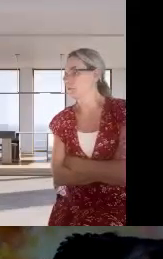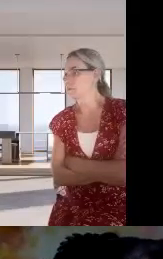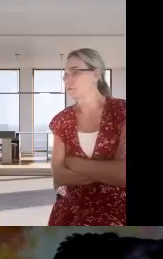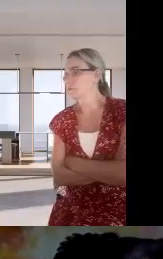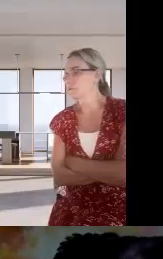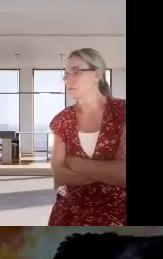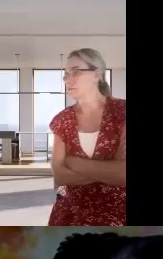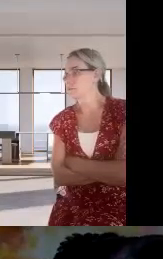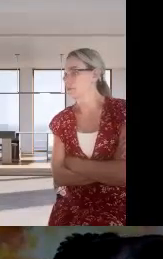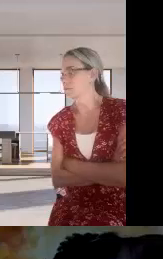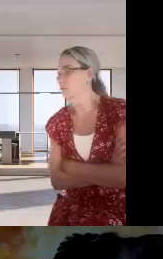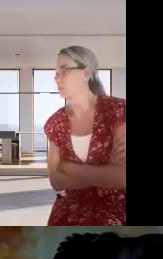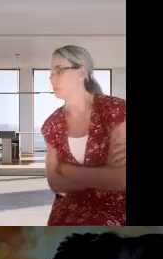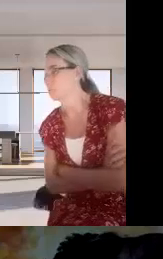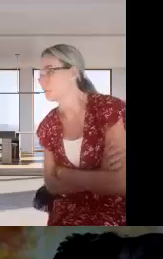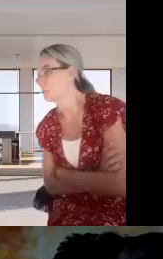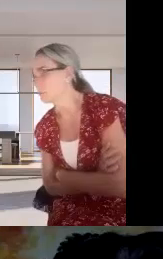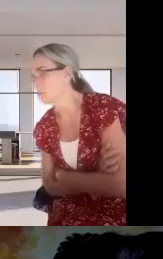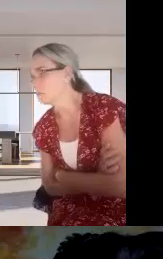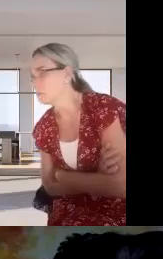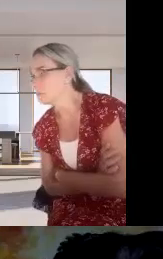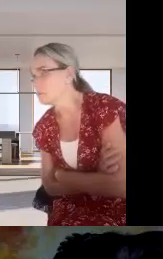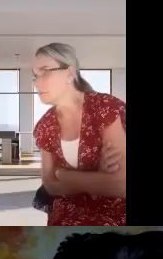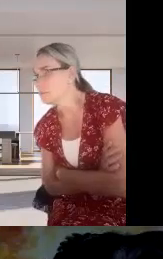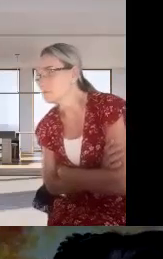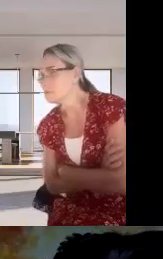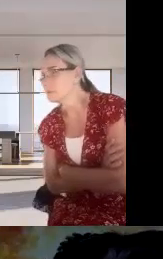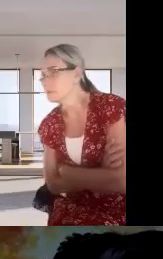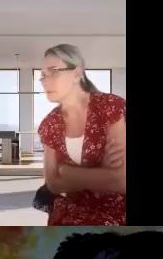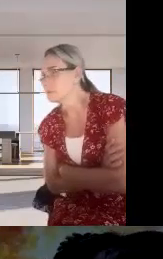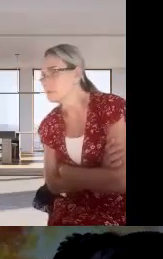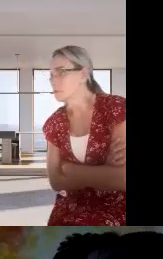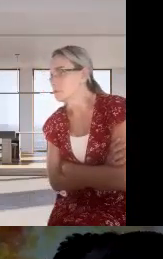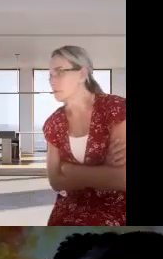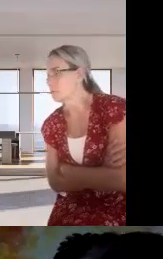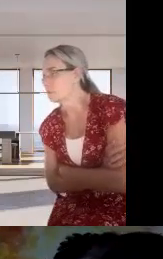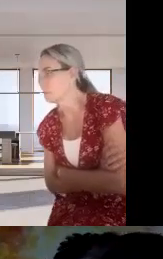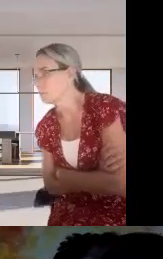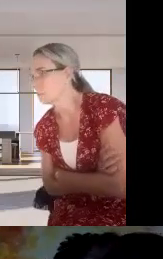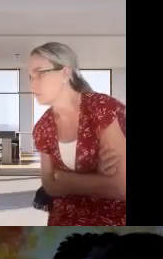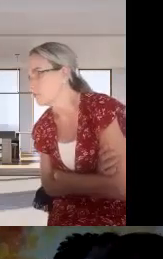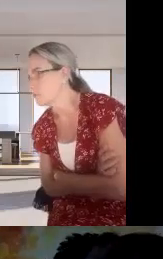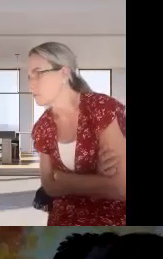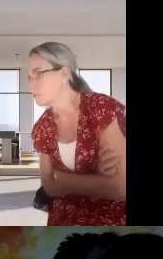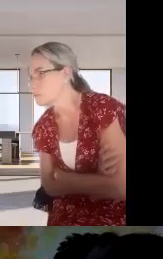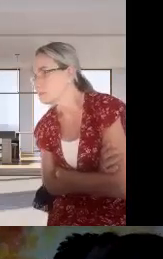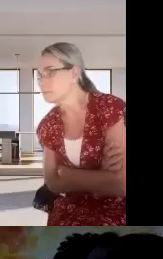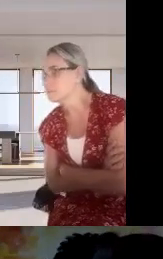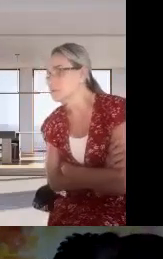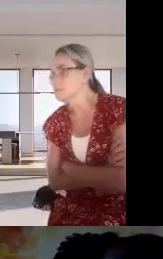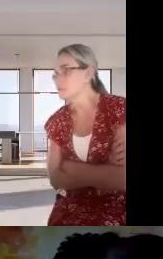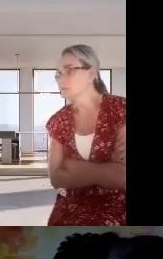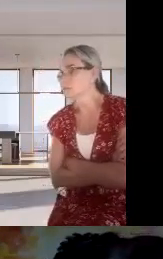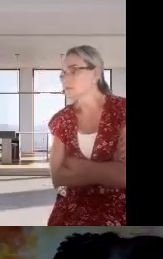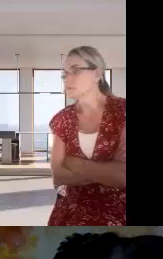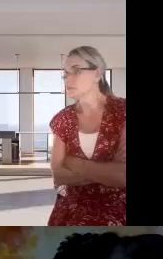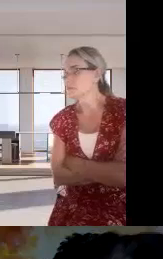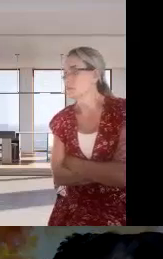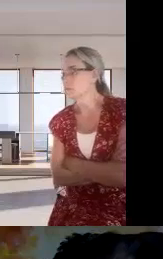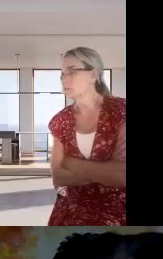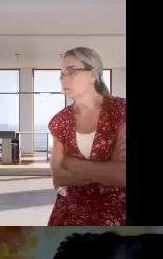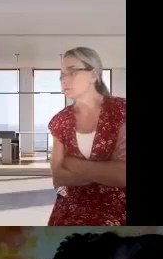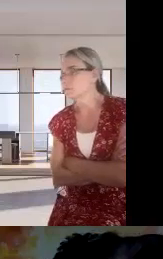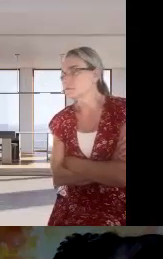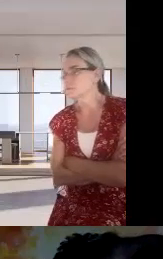many equity? Hello? Oh, I lost it. I didn't see it. Through you, Chair. Are you talking about the